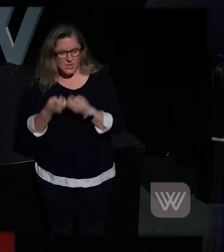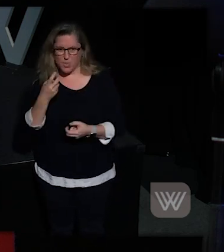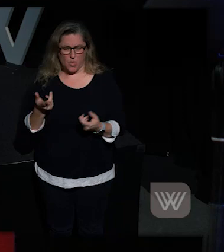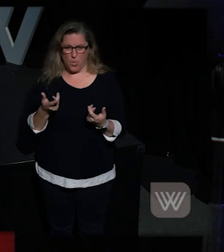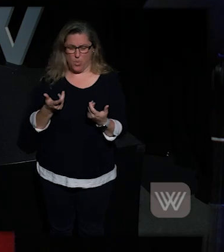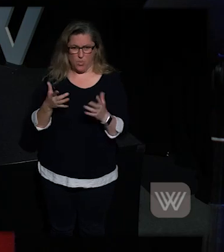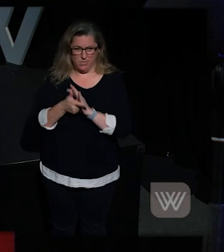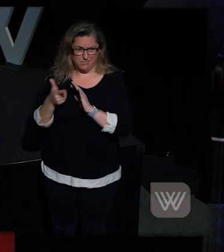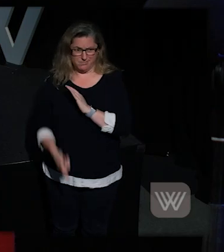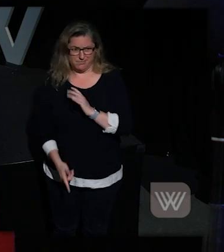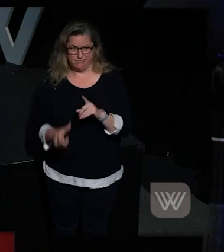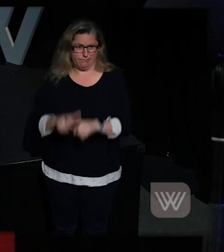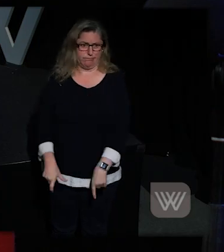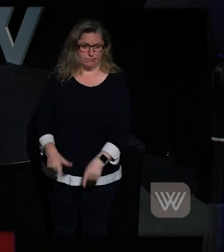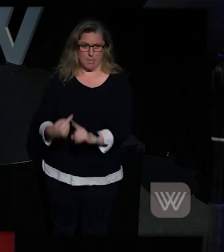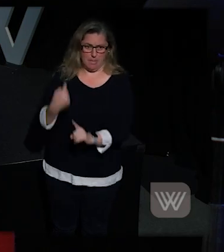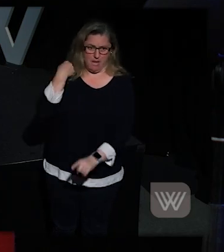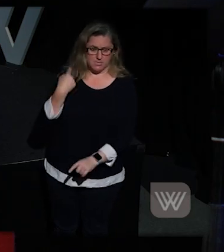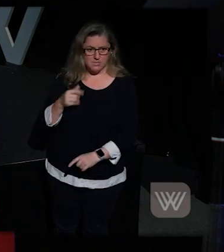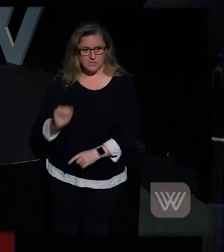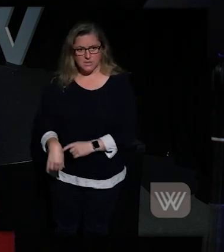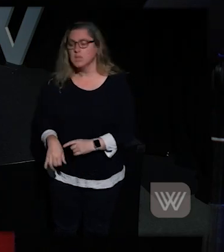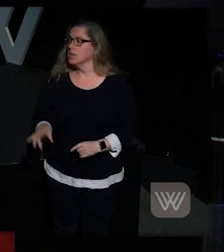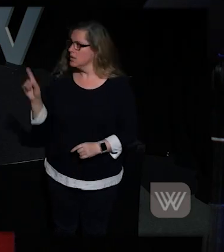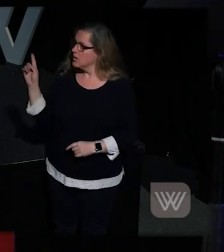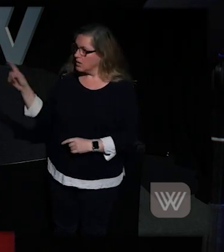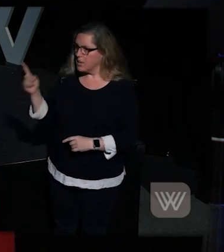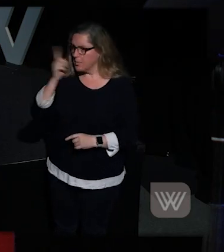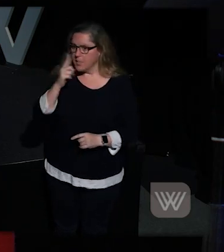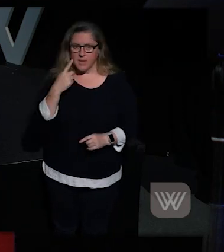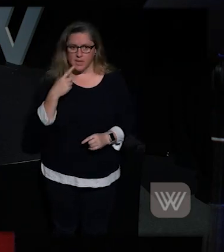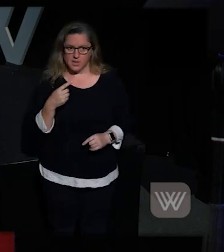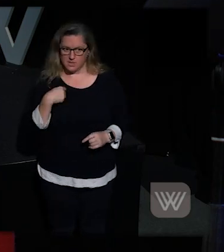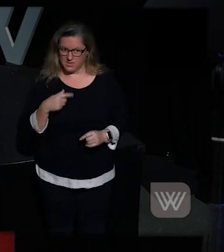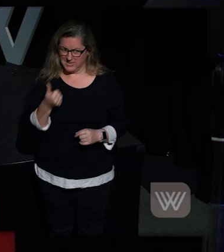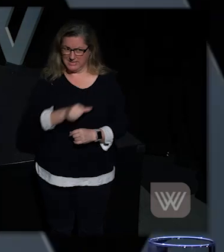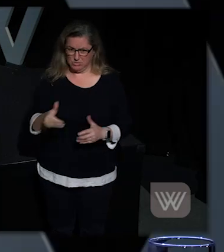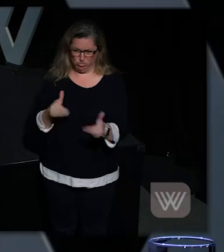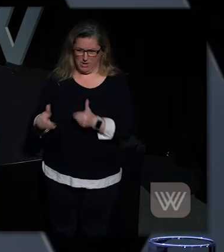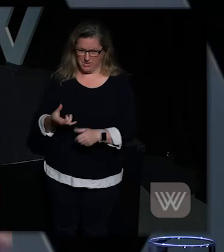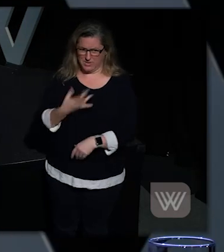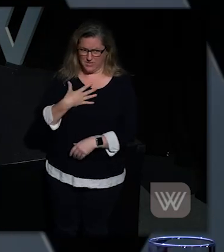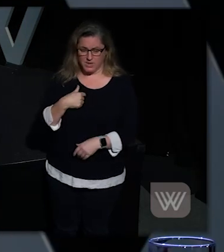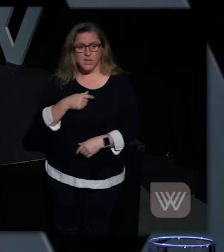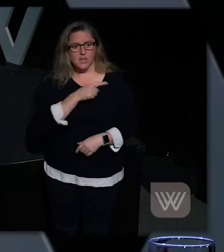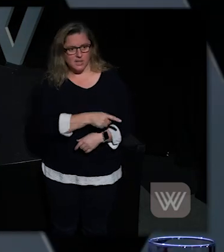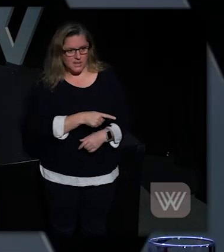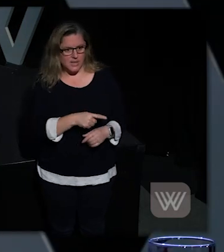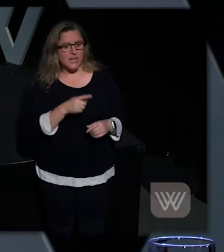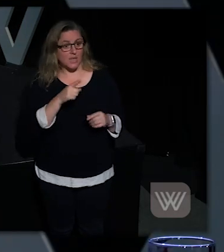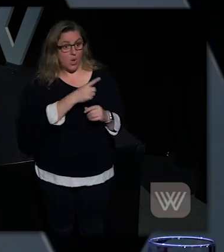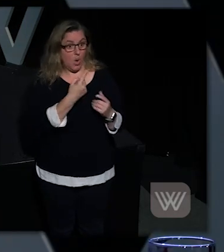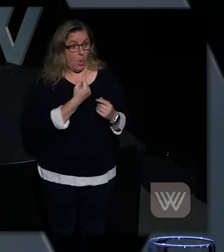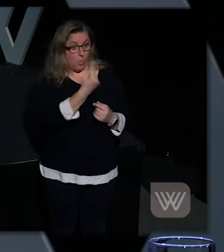difficult past, didn't they? I mean, look, people find it really hard to understand. Like, I'm still struggling. One of my friends said, "You've got Stockholm syndrome."